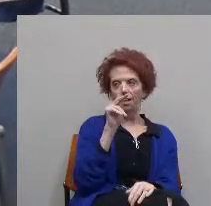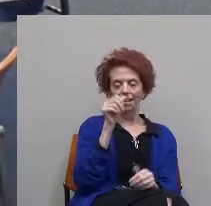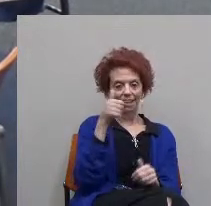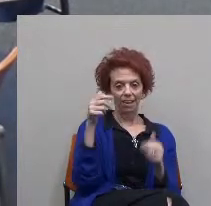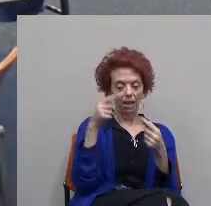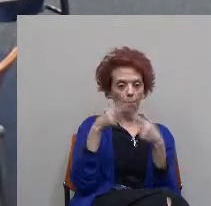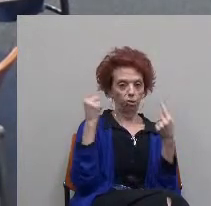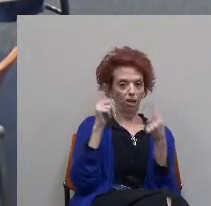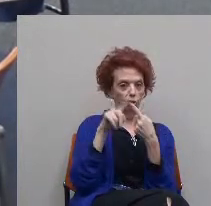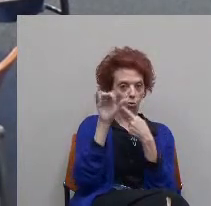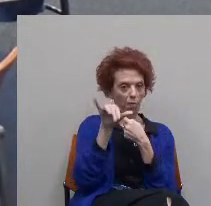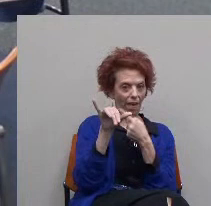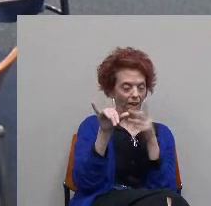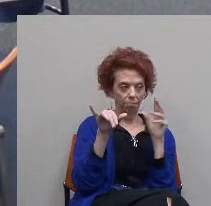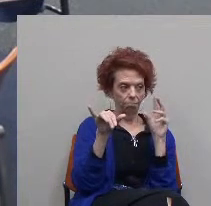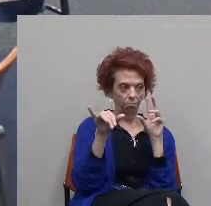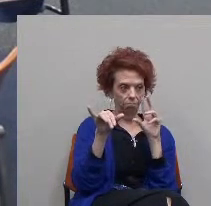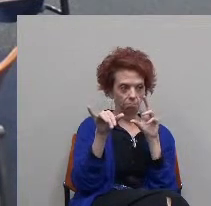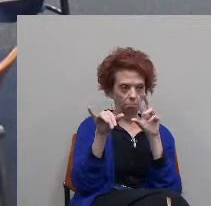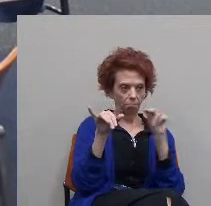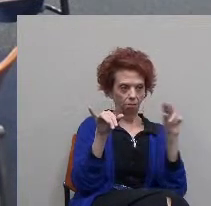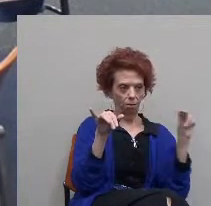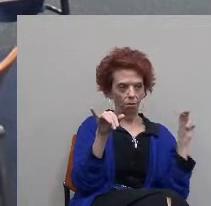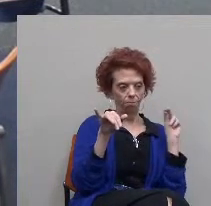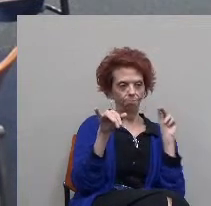Any objection to that? No.